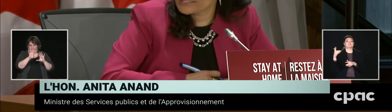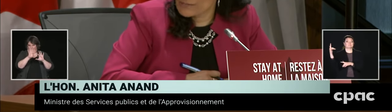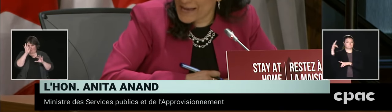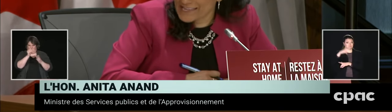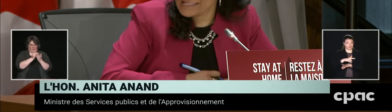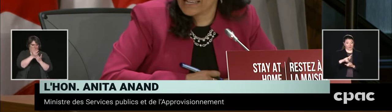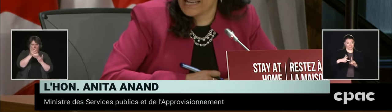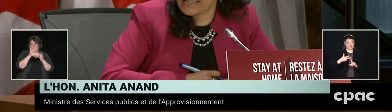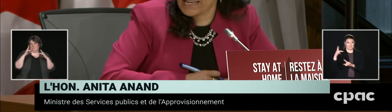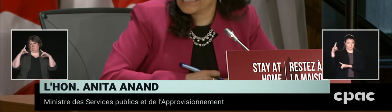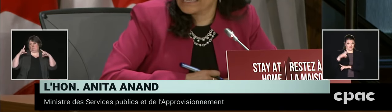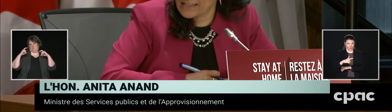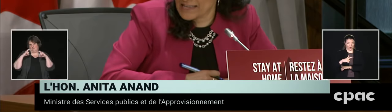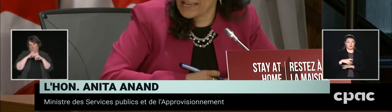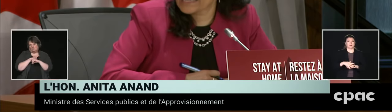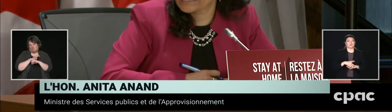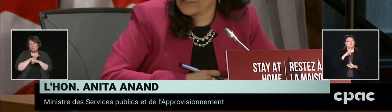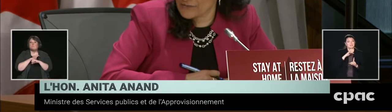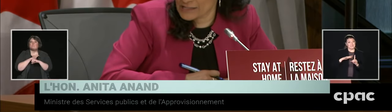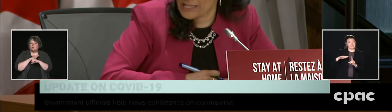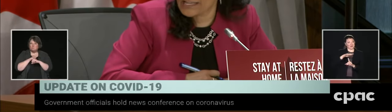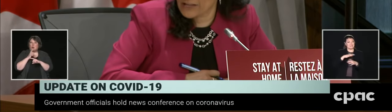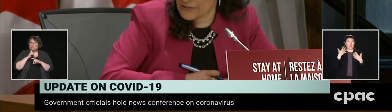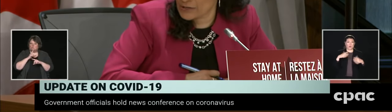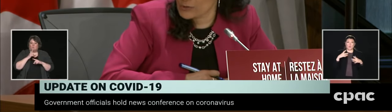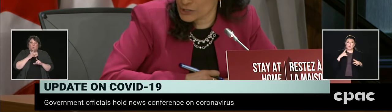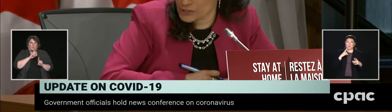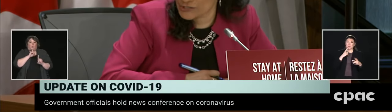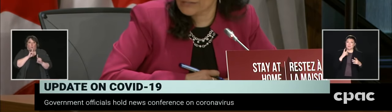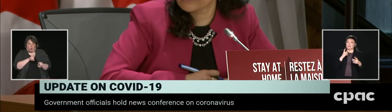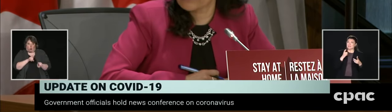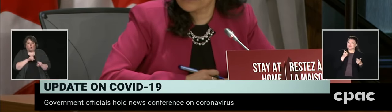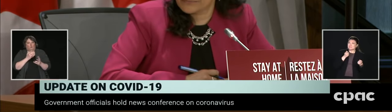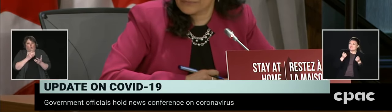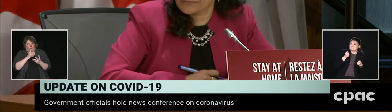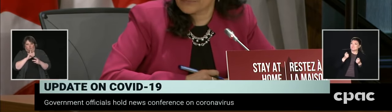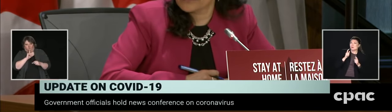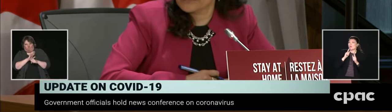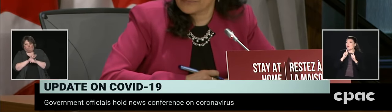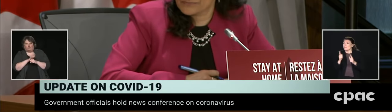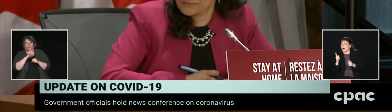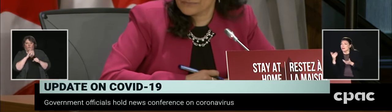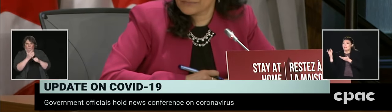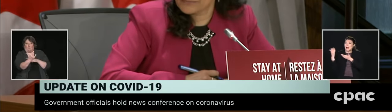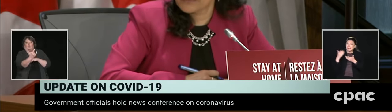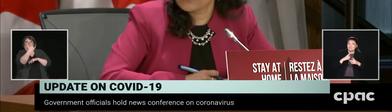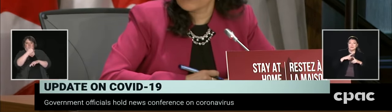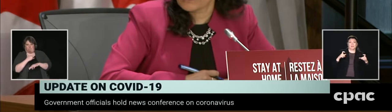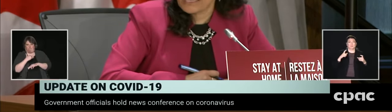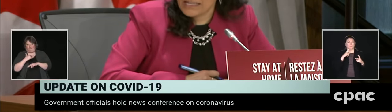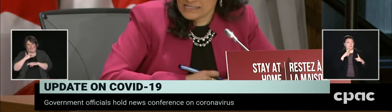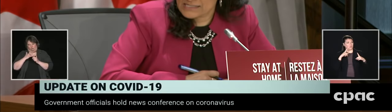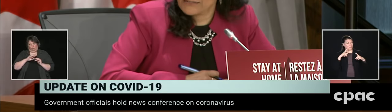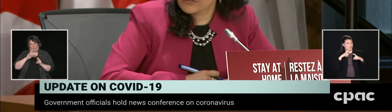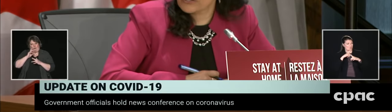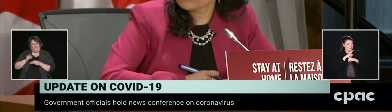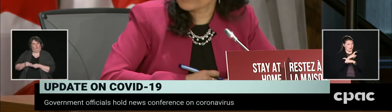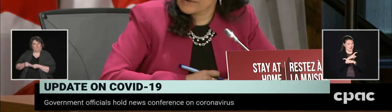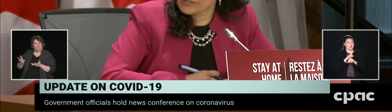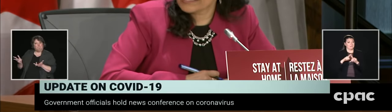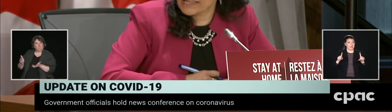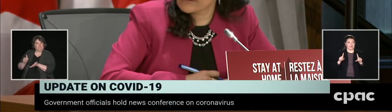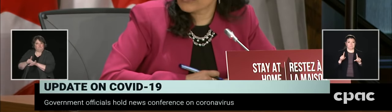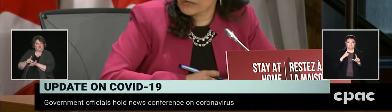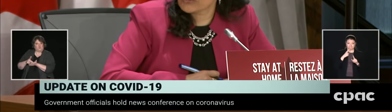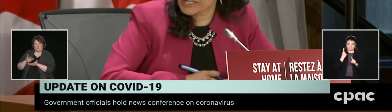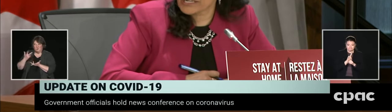those goods back to Canada and in the hands of frontline healthcare workers. Difficult to give a timeline then. It is difficult, but